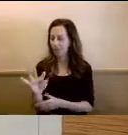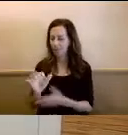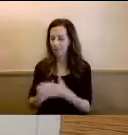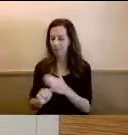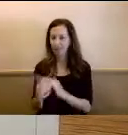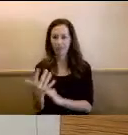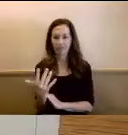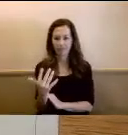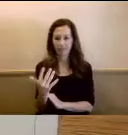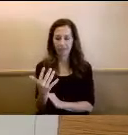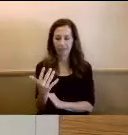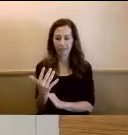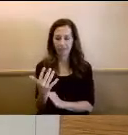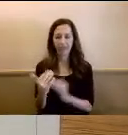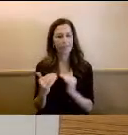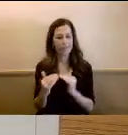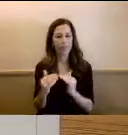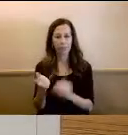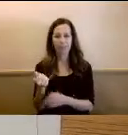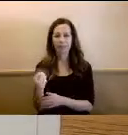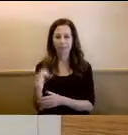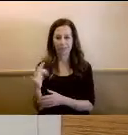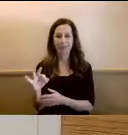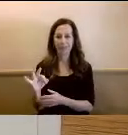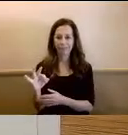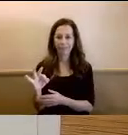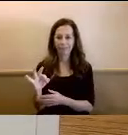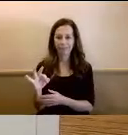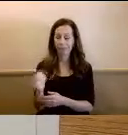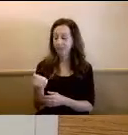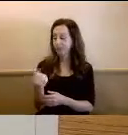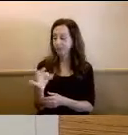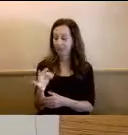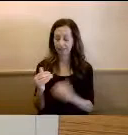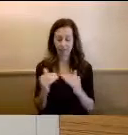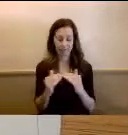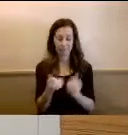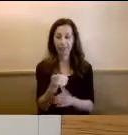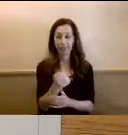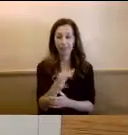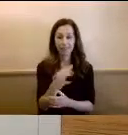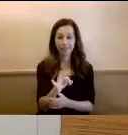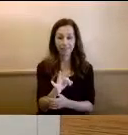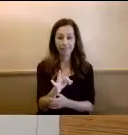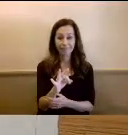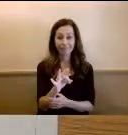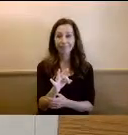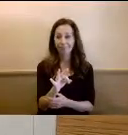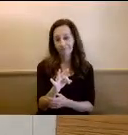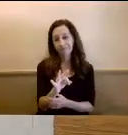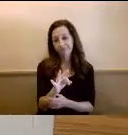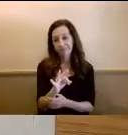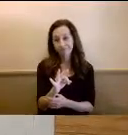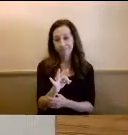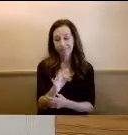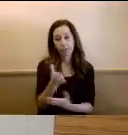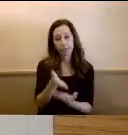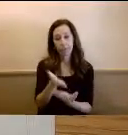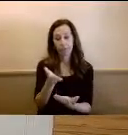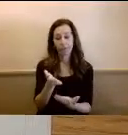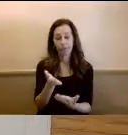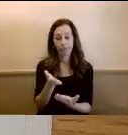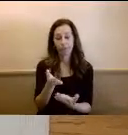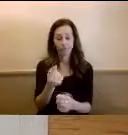24 minus 5 is 19. So 19 equals 19. So that's your